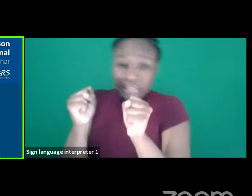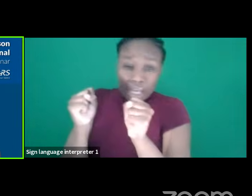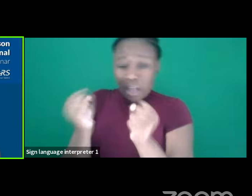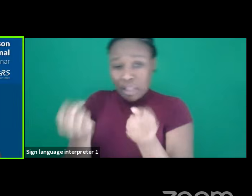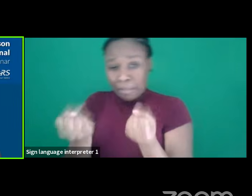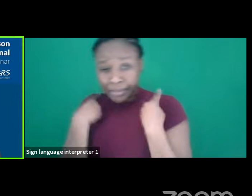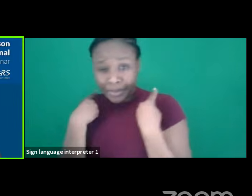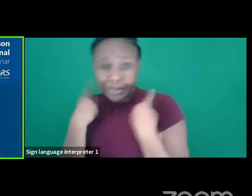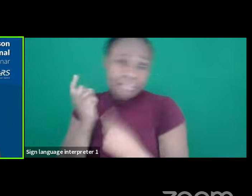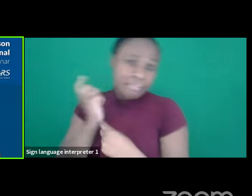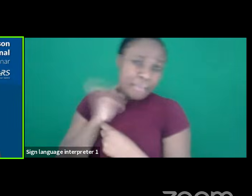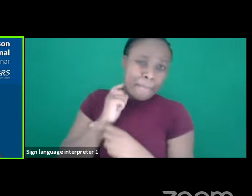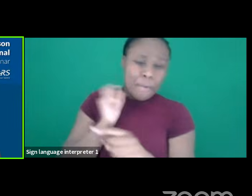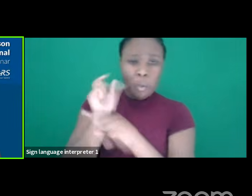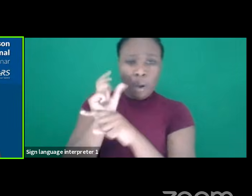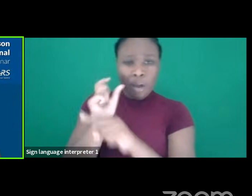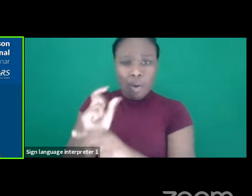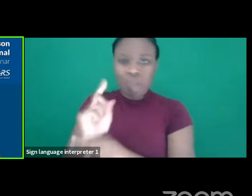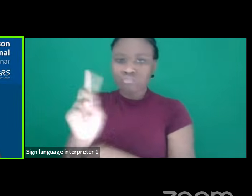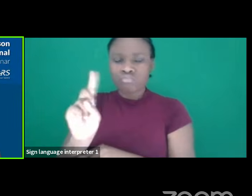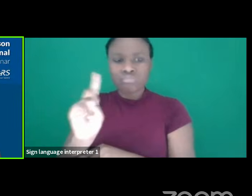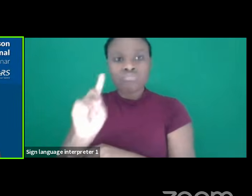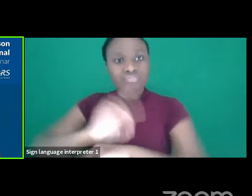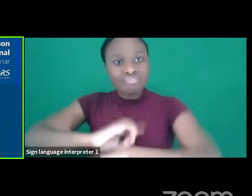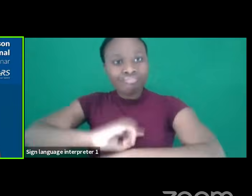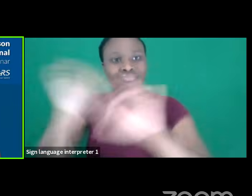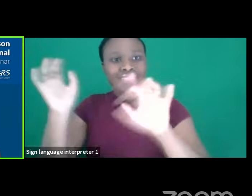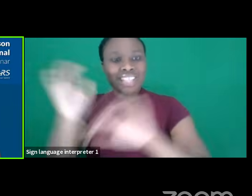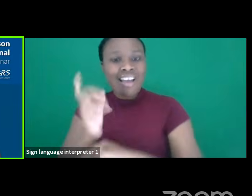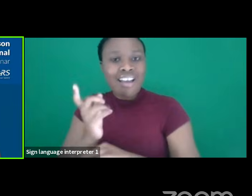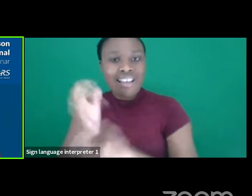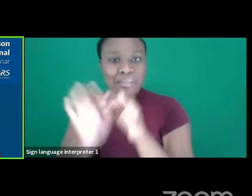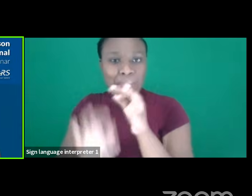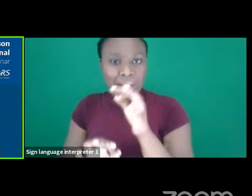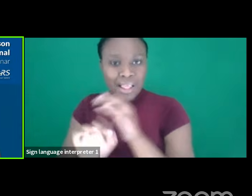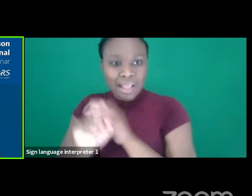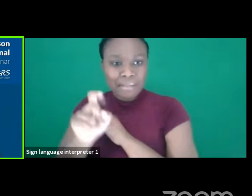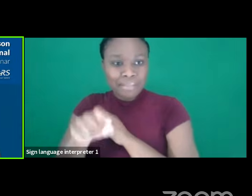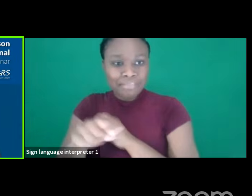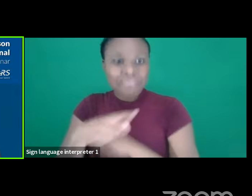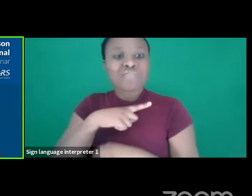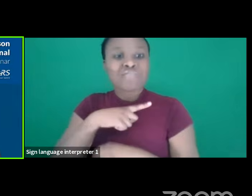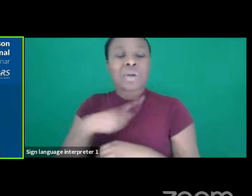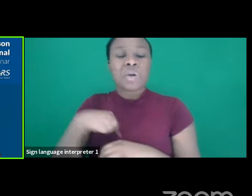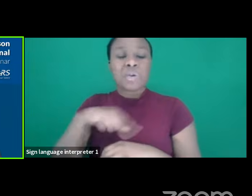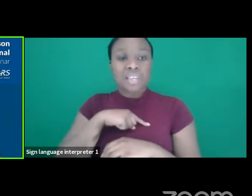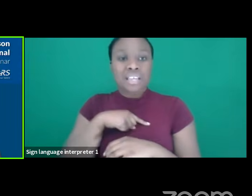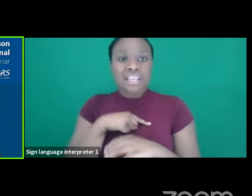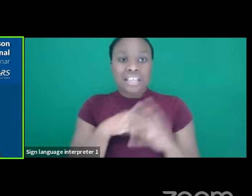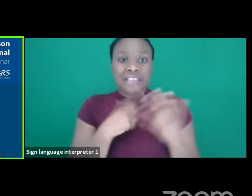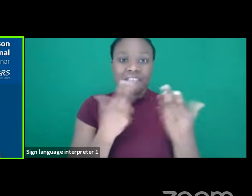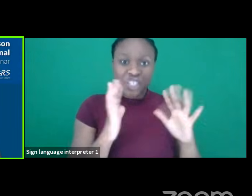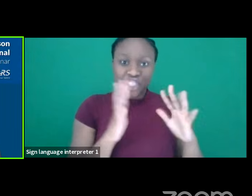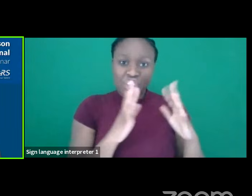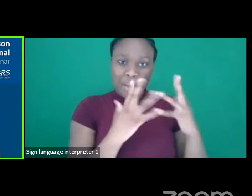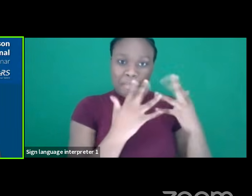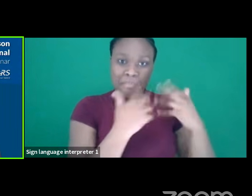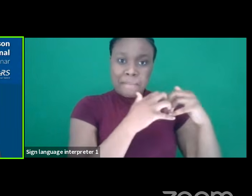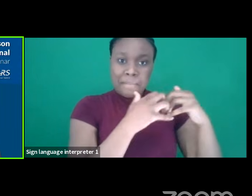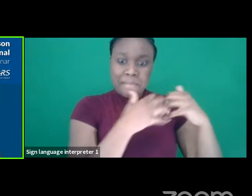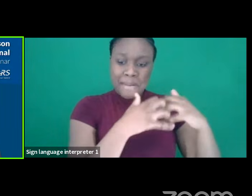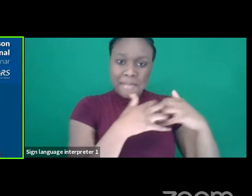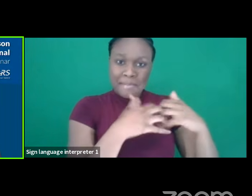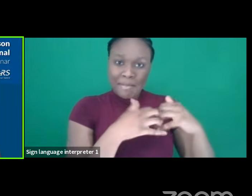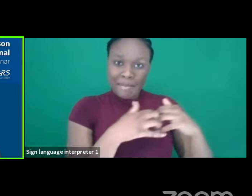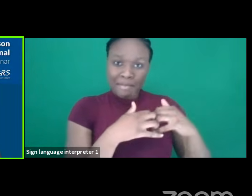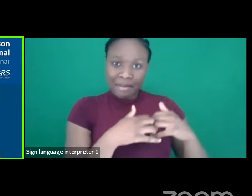many interventions that ensure that the processes are made